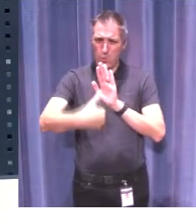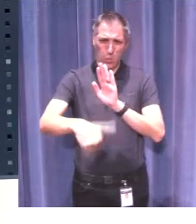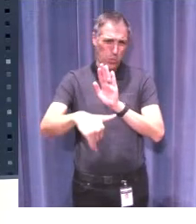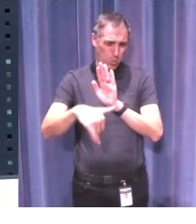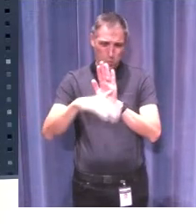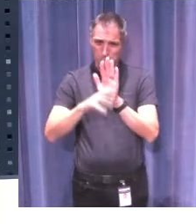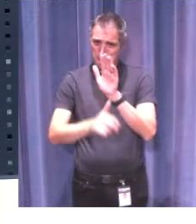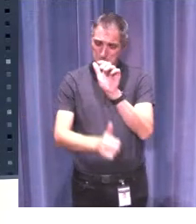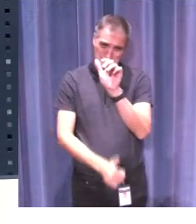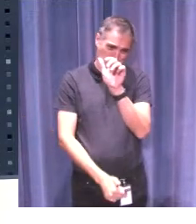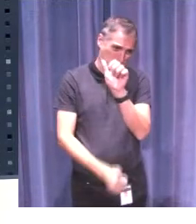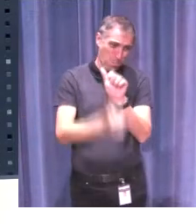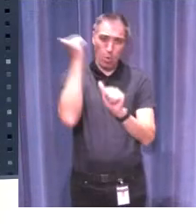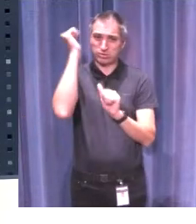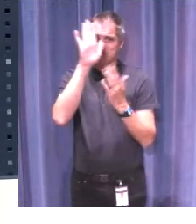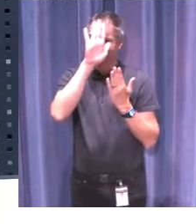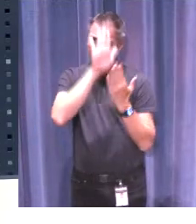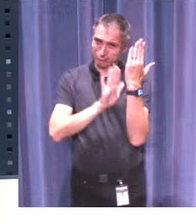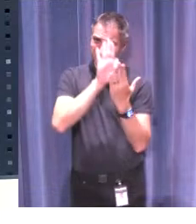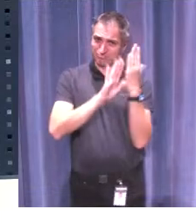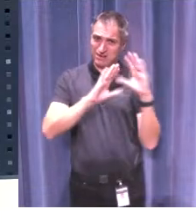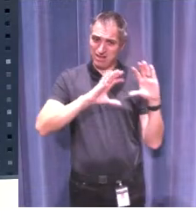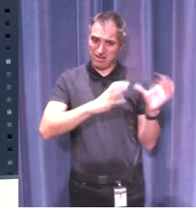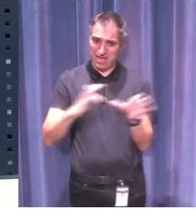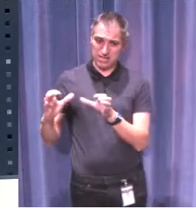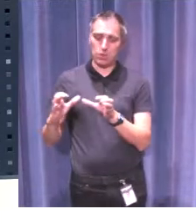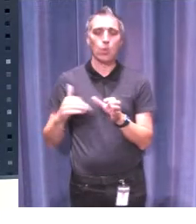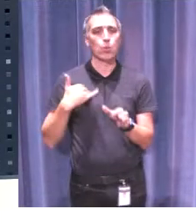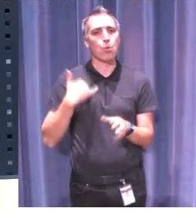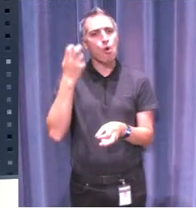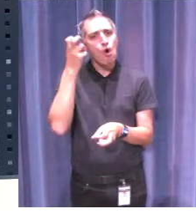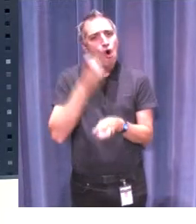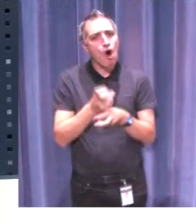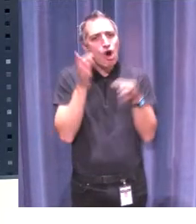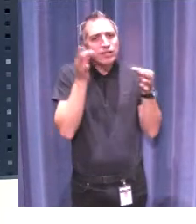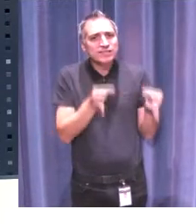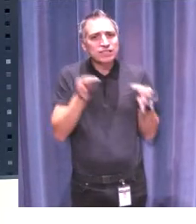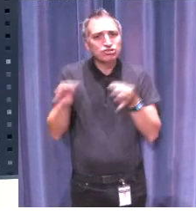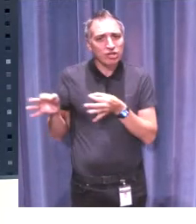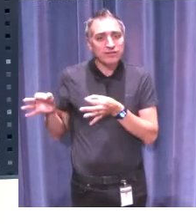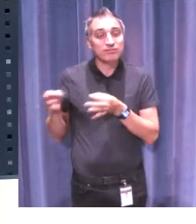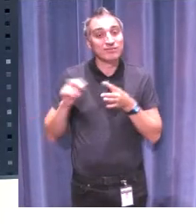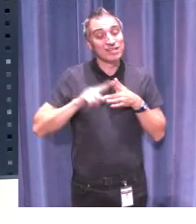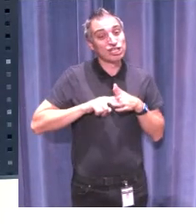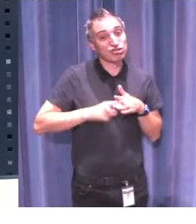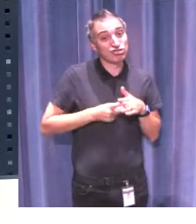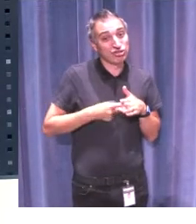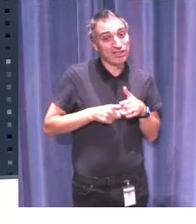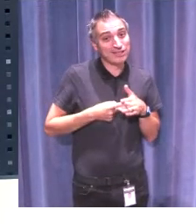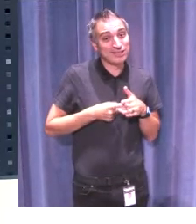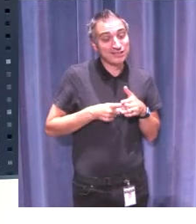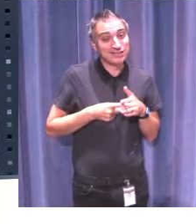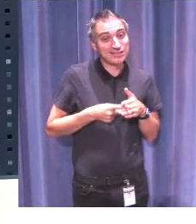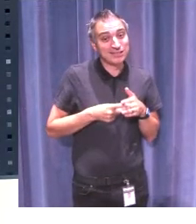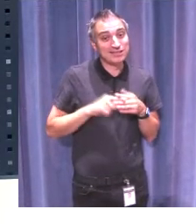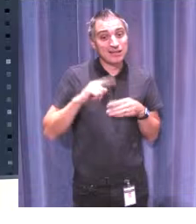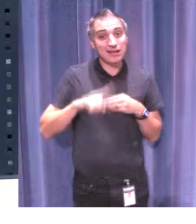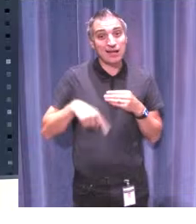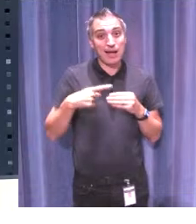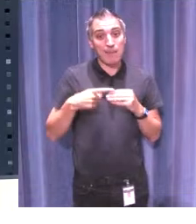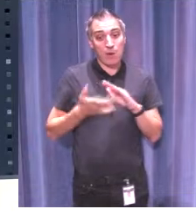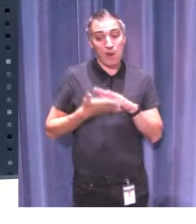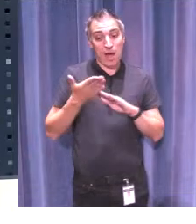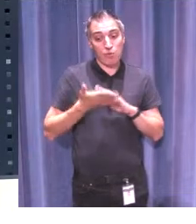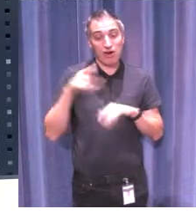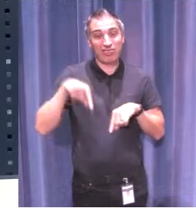in person, we made some tough decisions from the initial release about operating